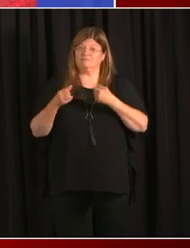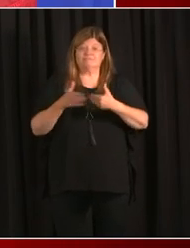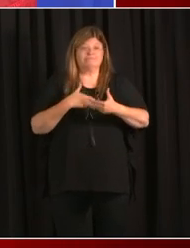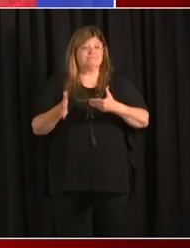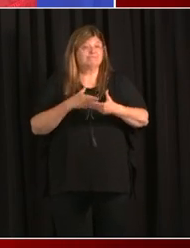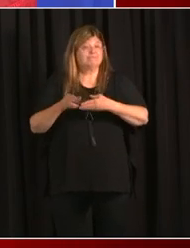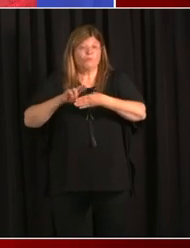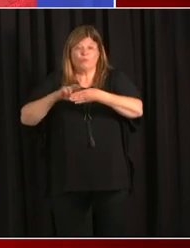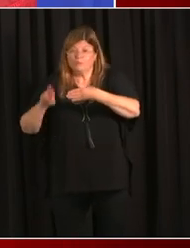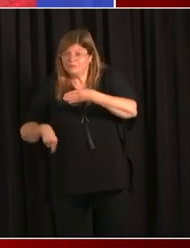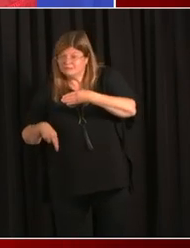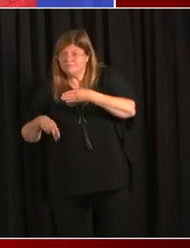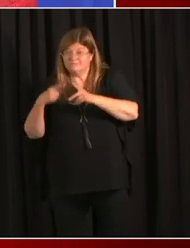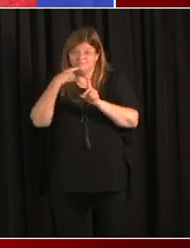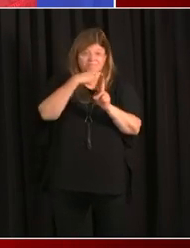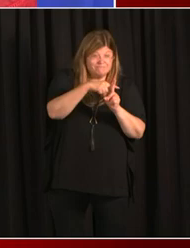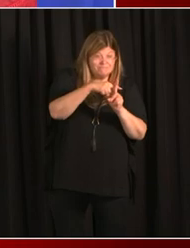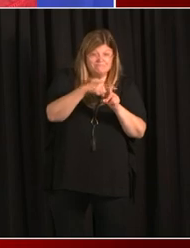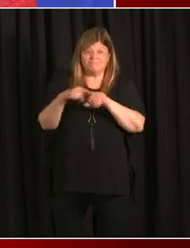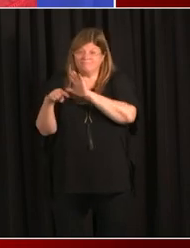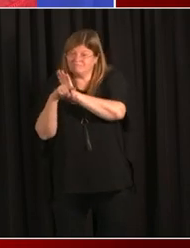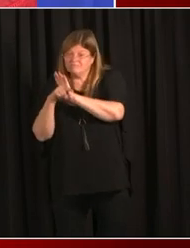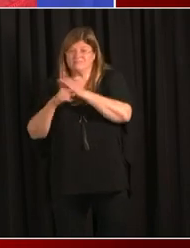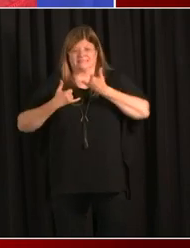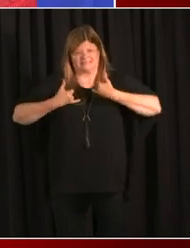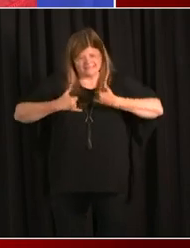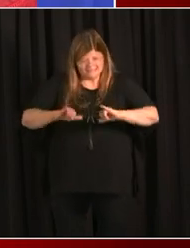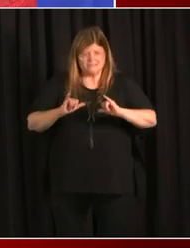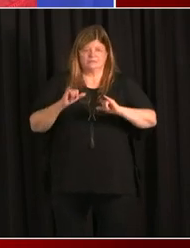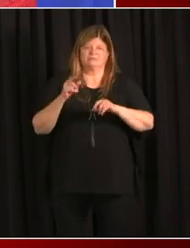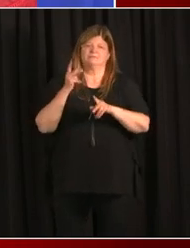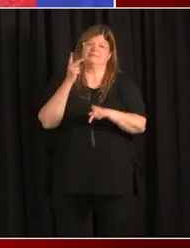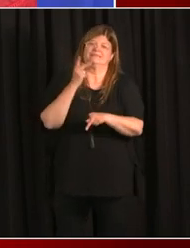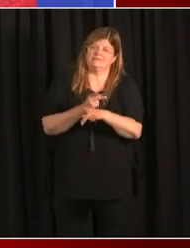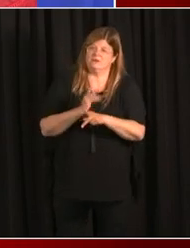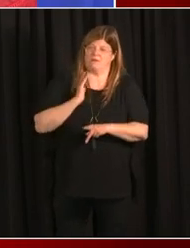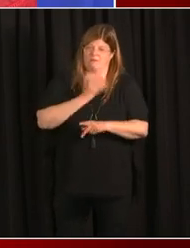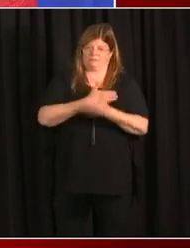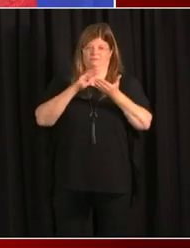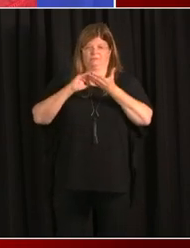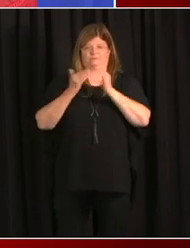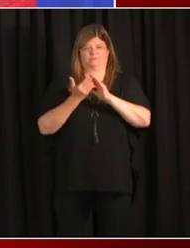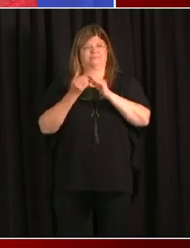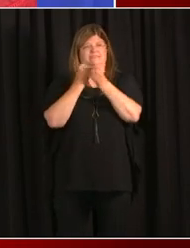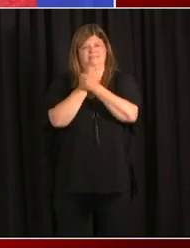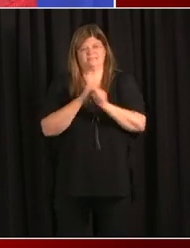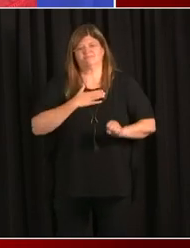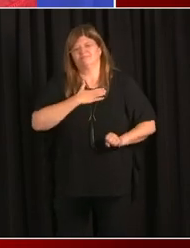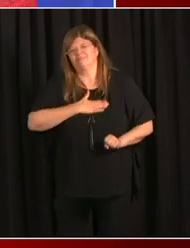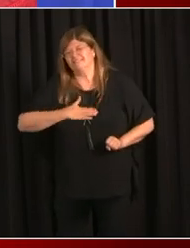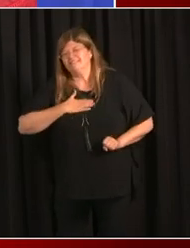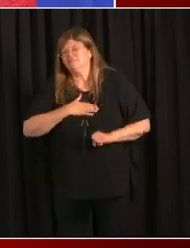the result, to keep our community safe. So please, please go to